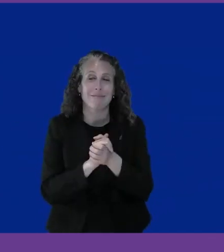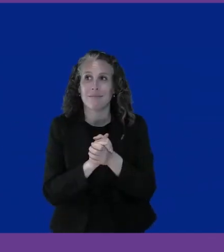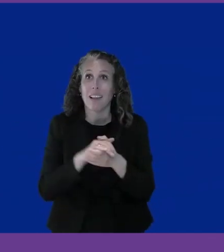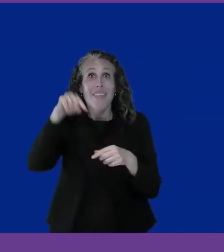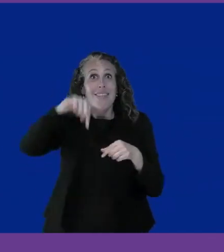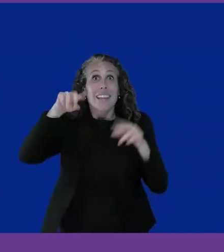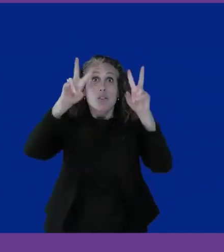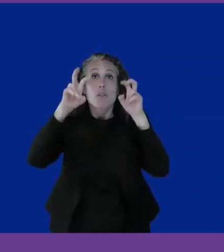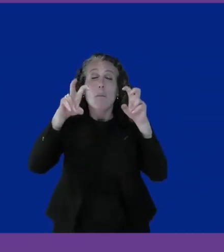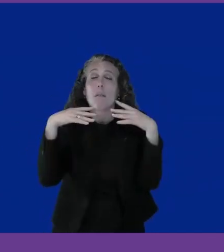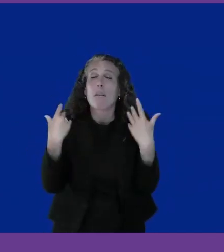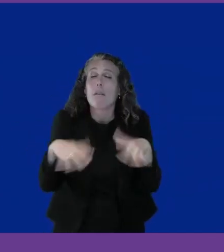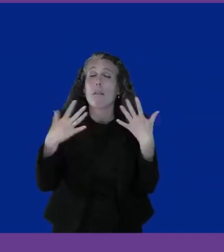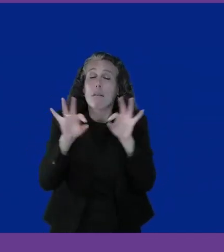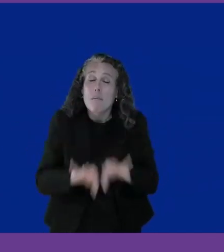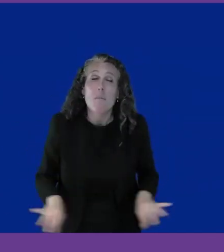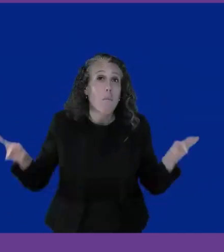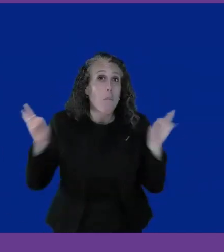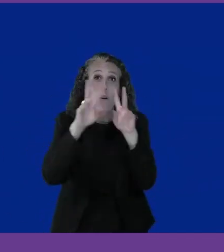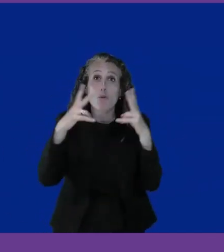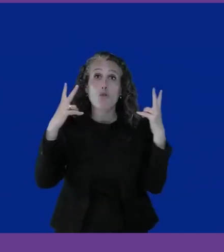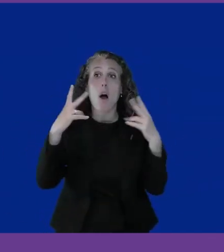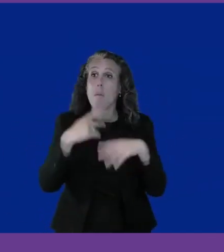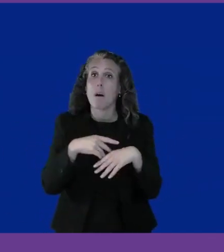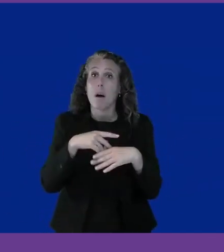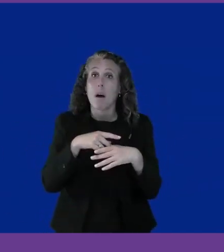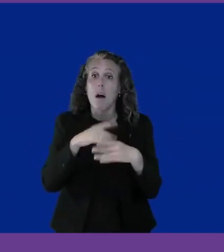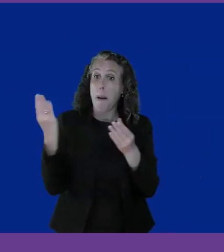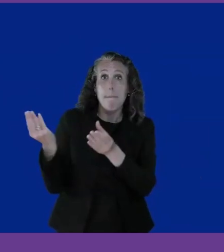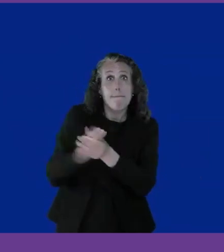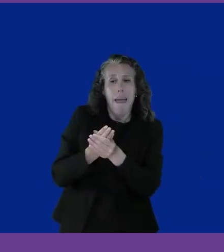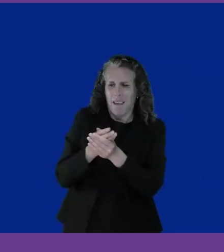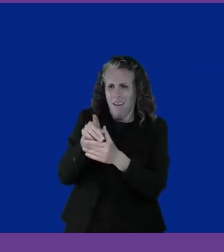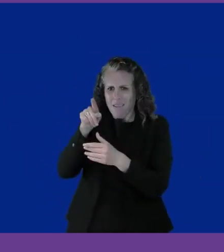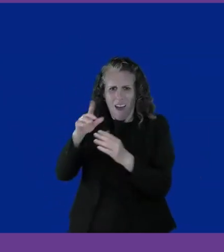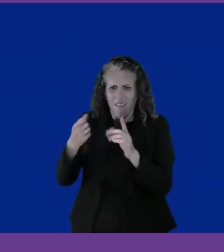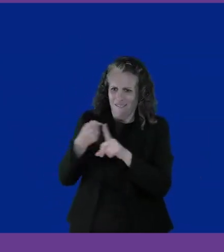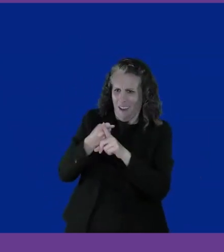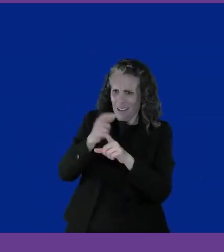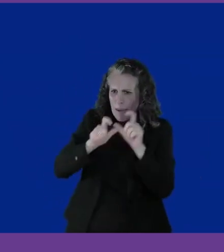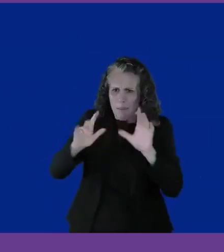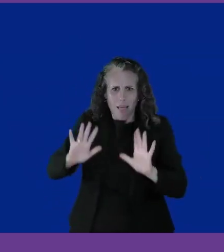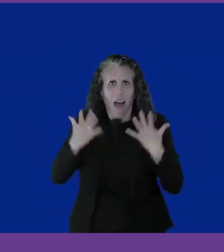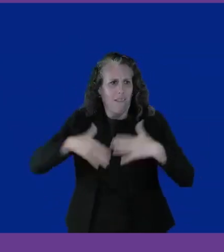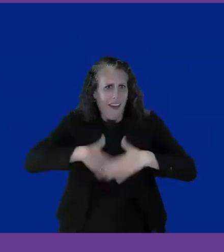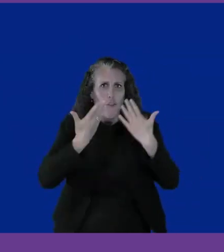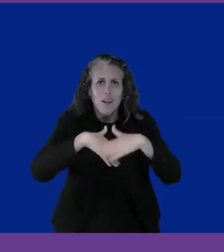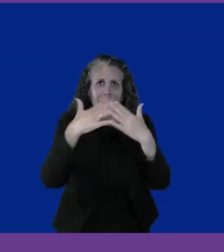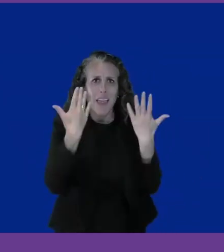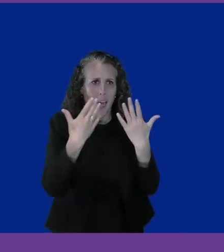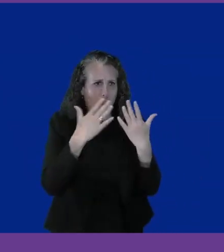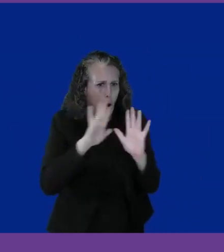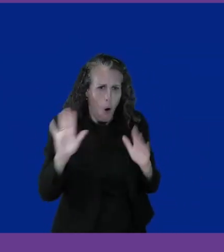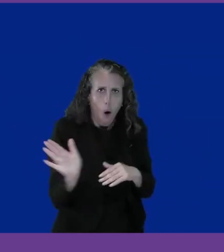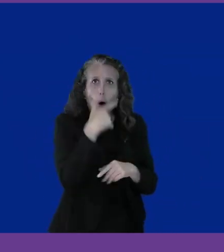so important. Consumer banking is part of the daily lives of persons, and of course also of persons with